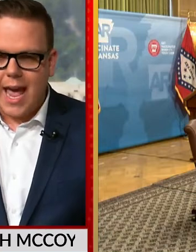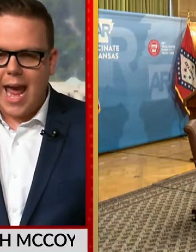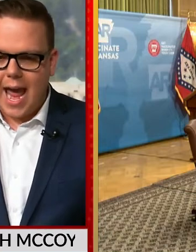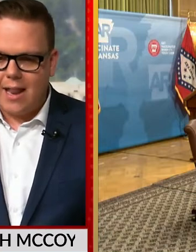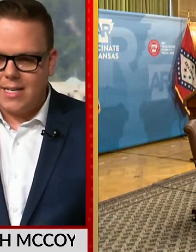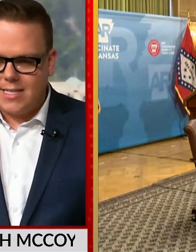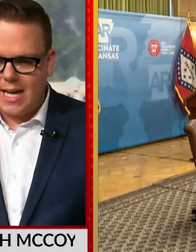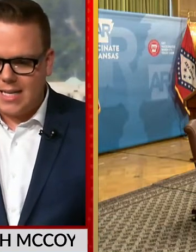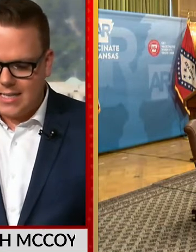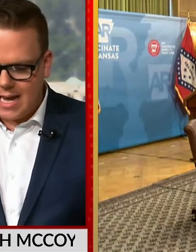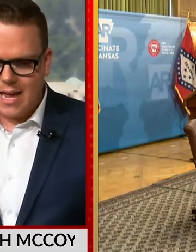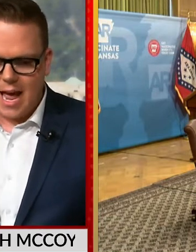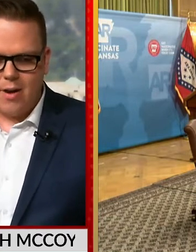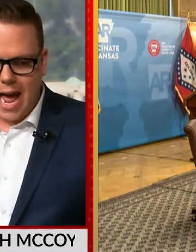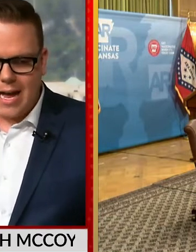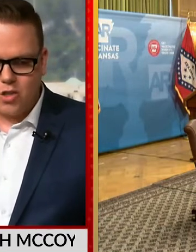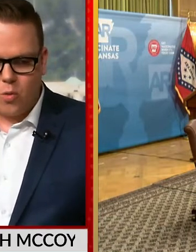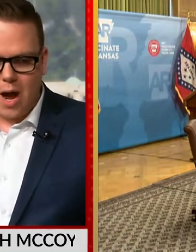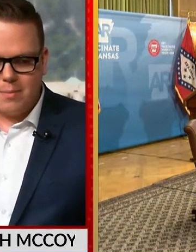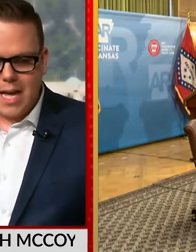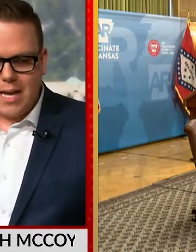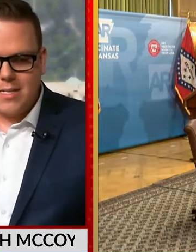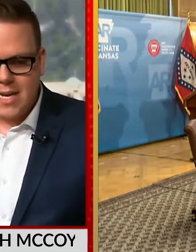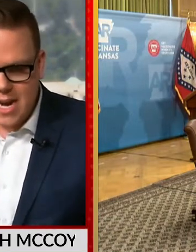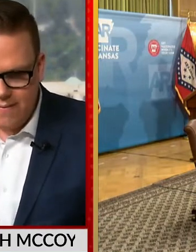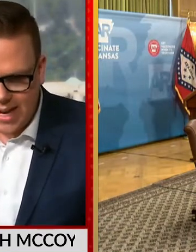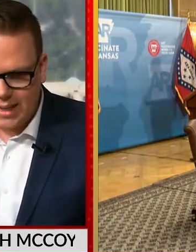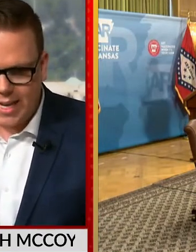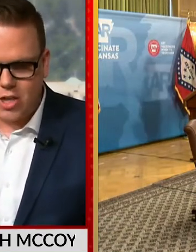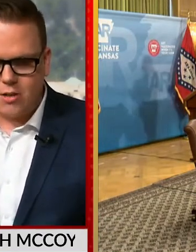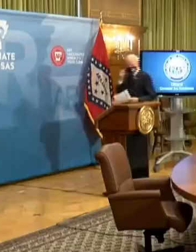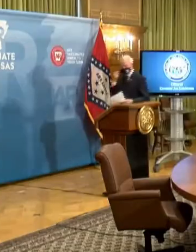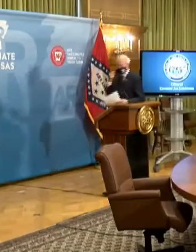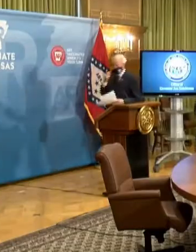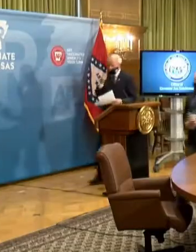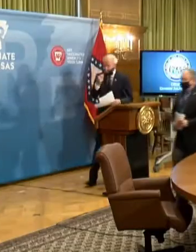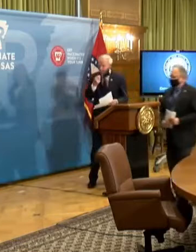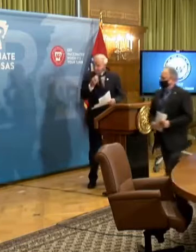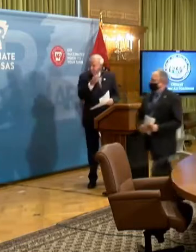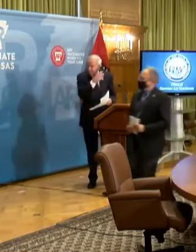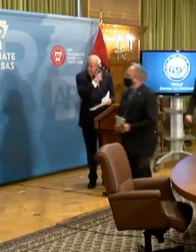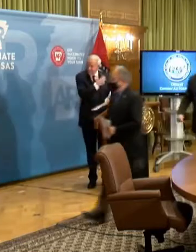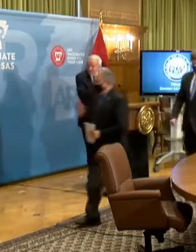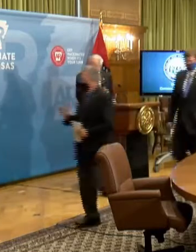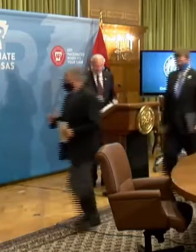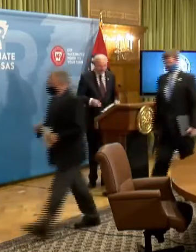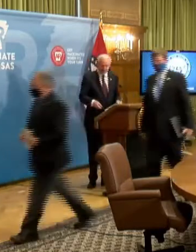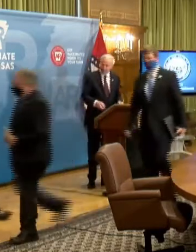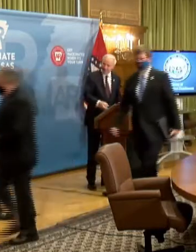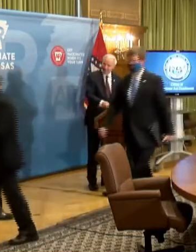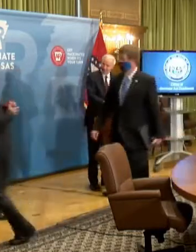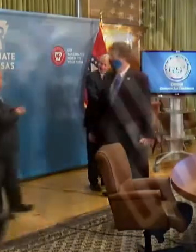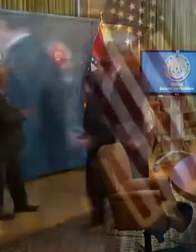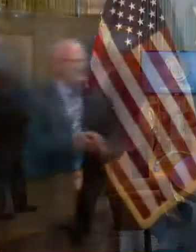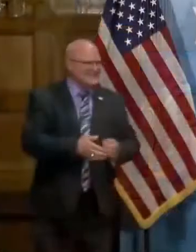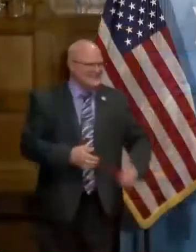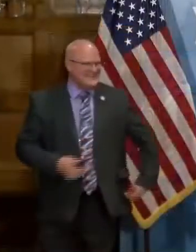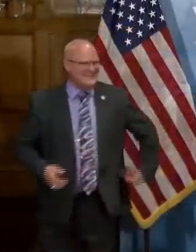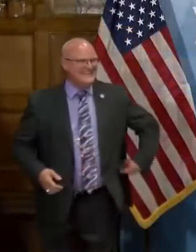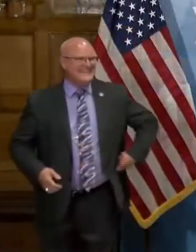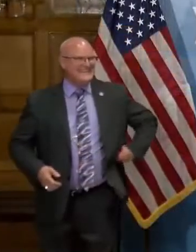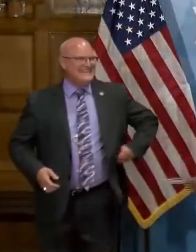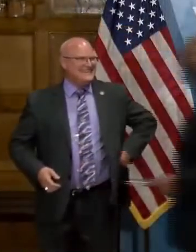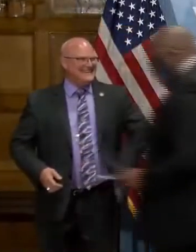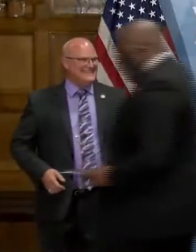hospitalizations, and the daily death count has dropped significantly. It's also the governor's update just hours after the United